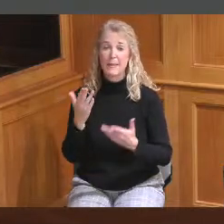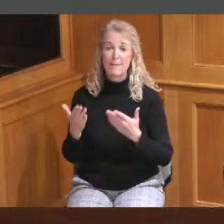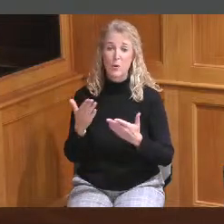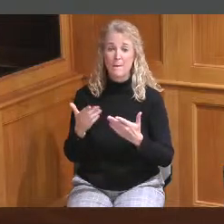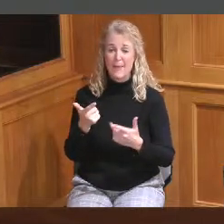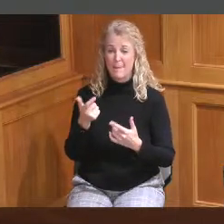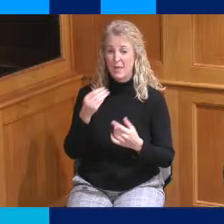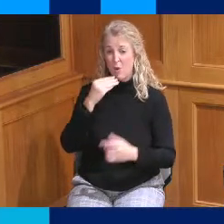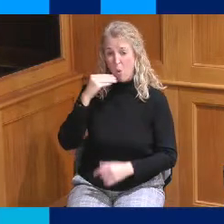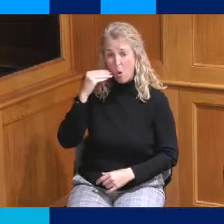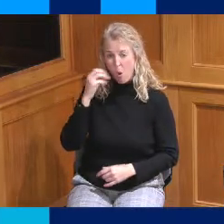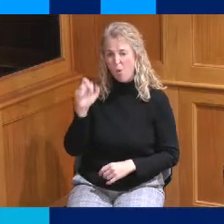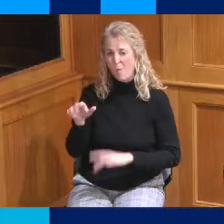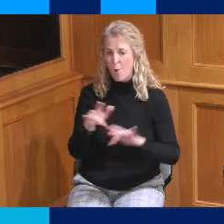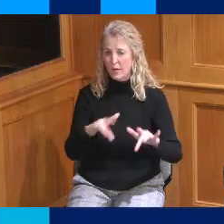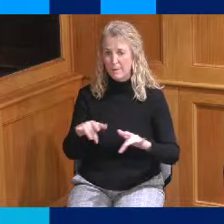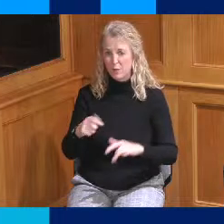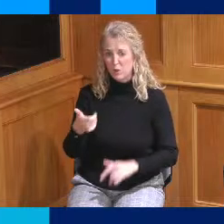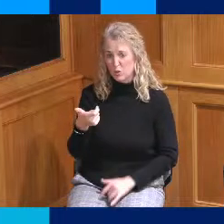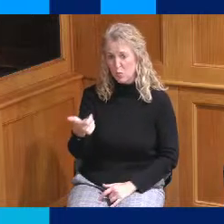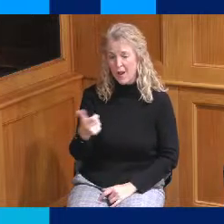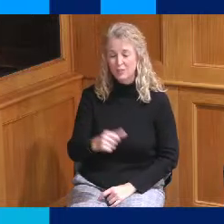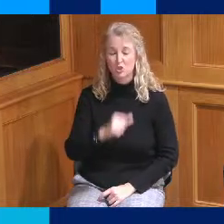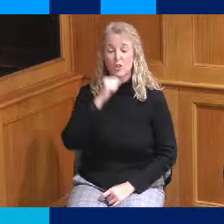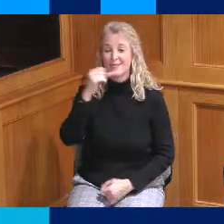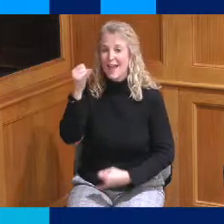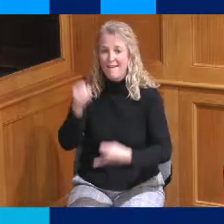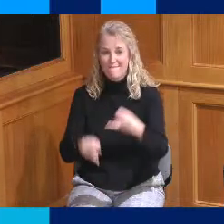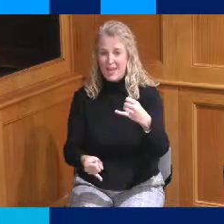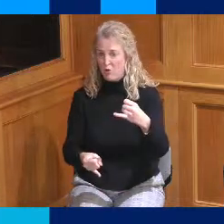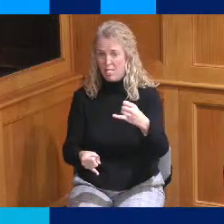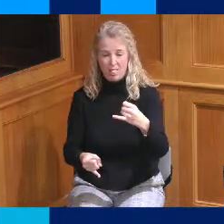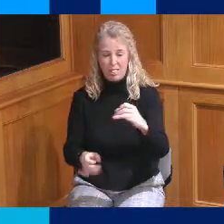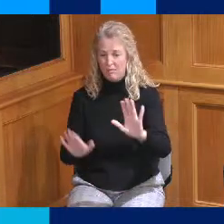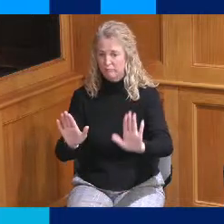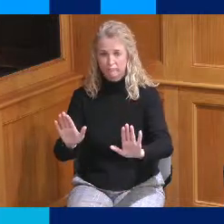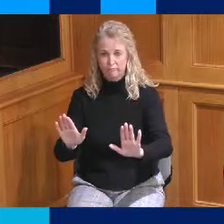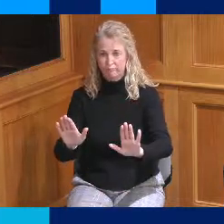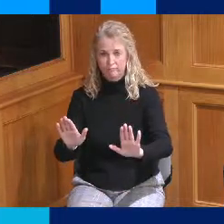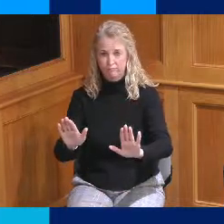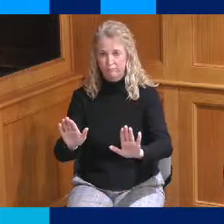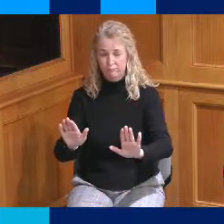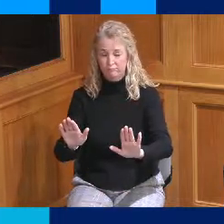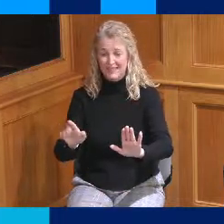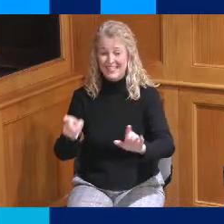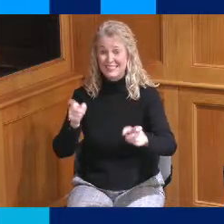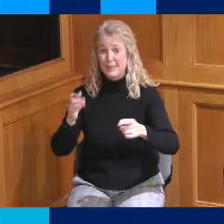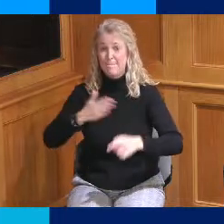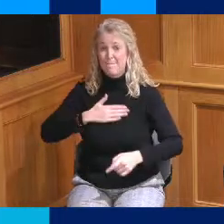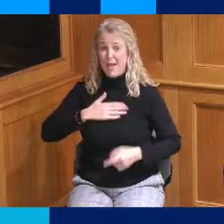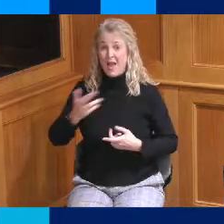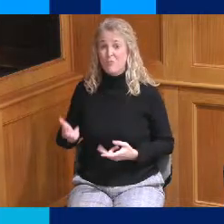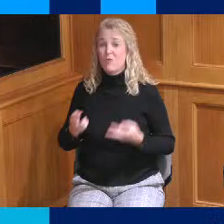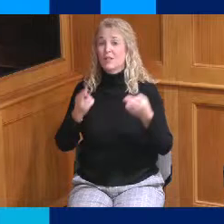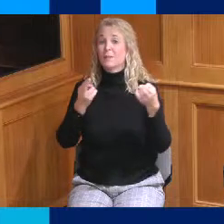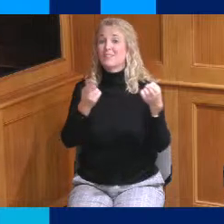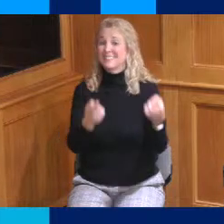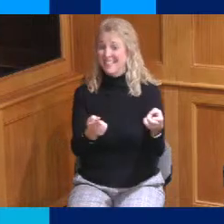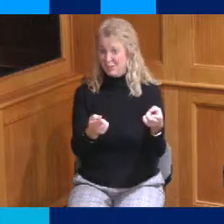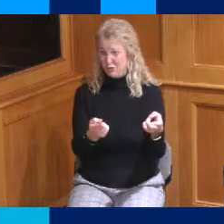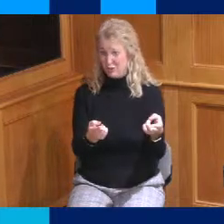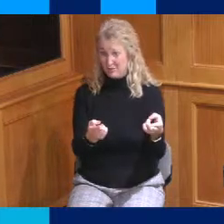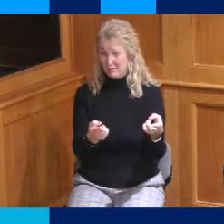watching at home. This is not a final budget of the county. This is the administration's recommendation to the Board of